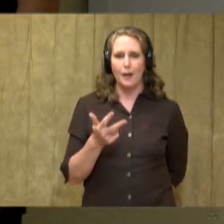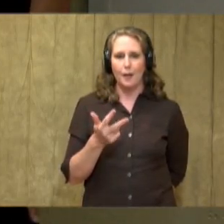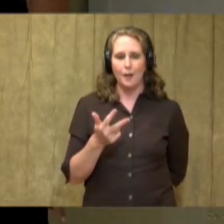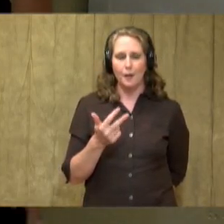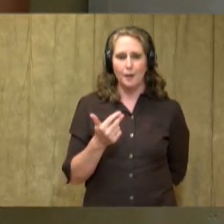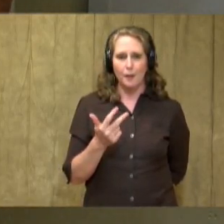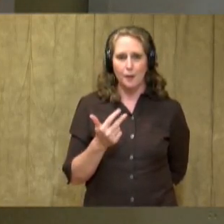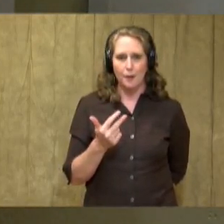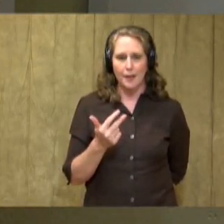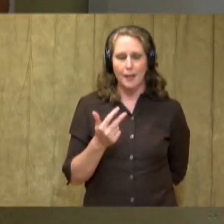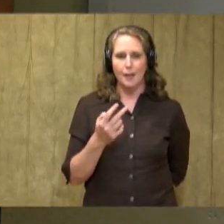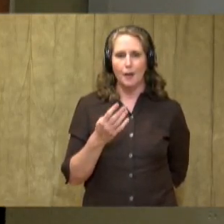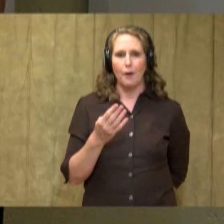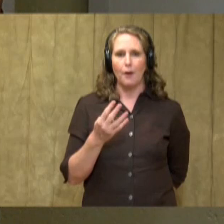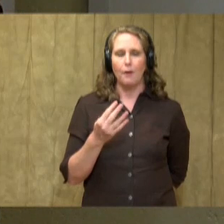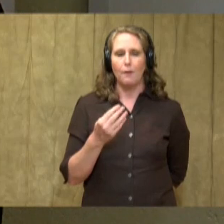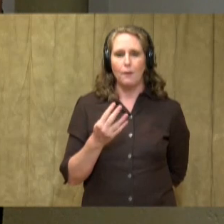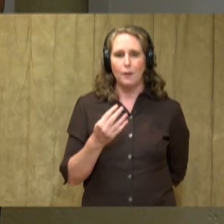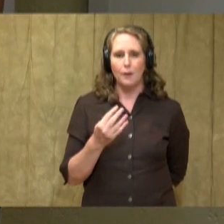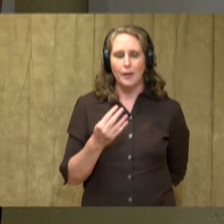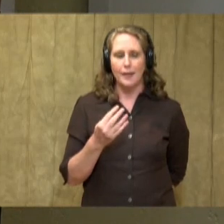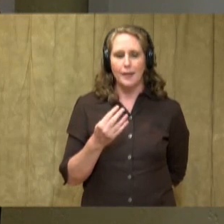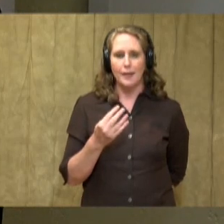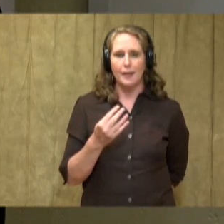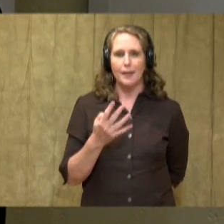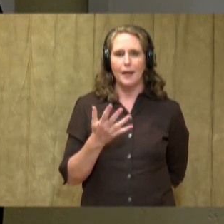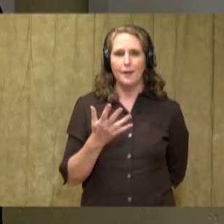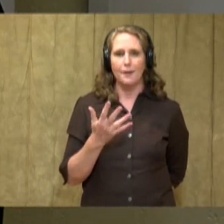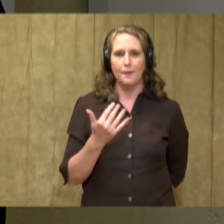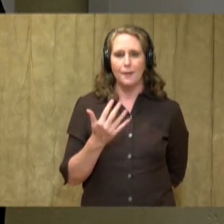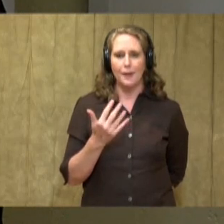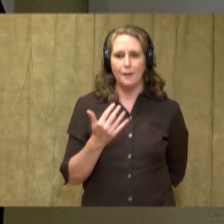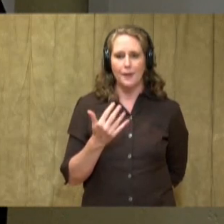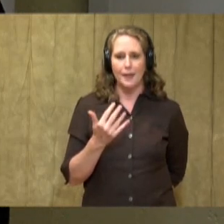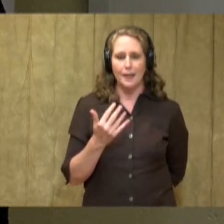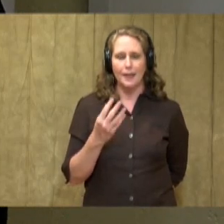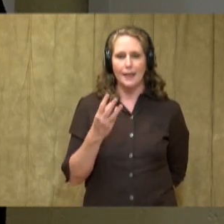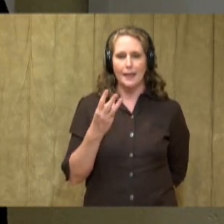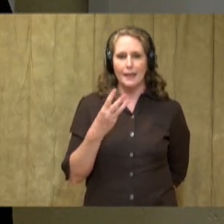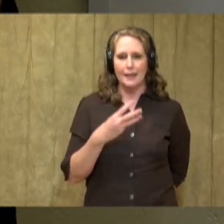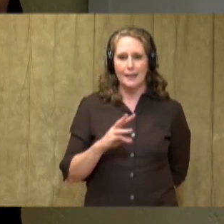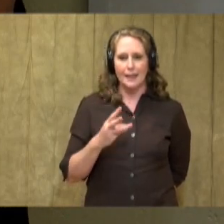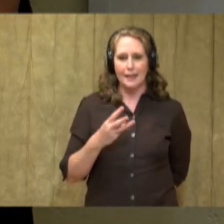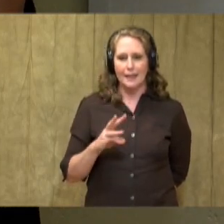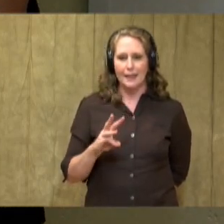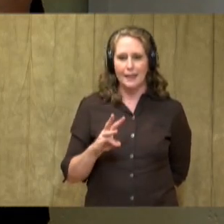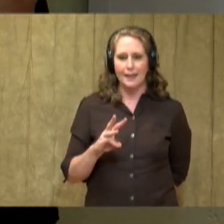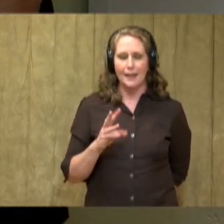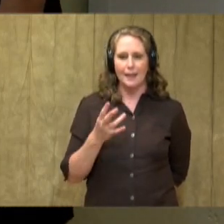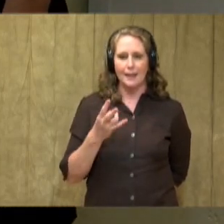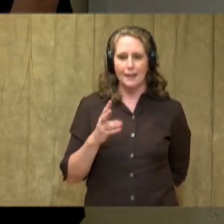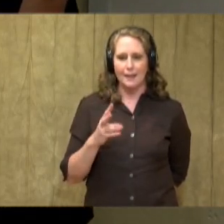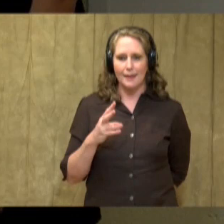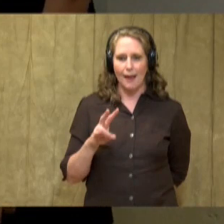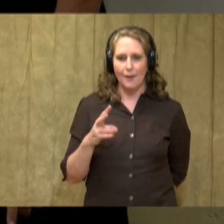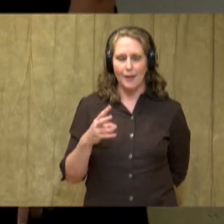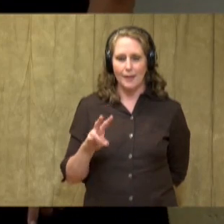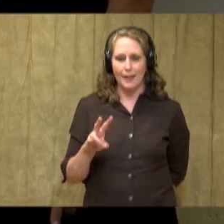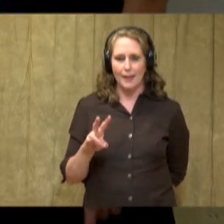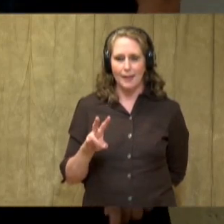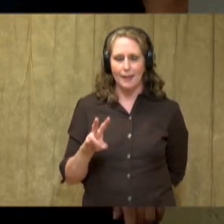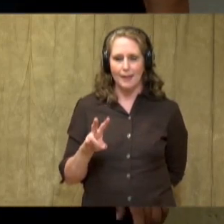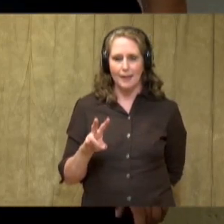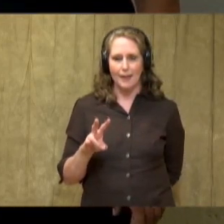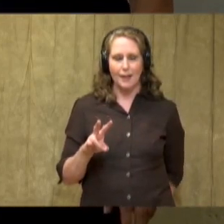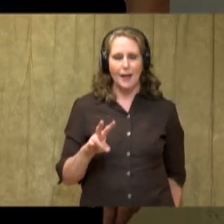12, 13, 14, 15, 16,